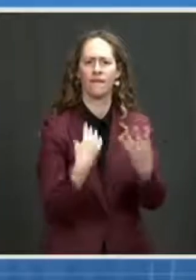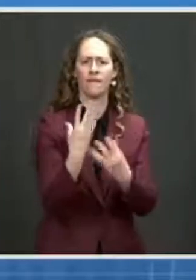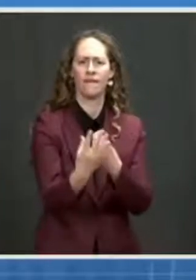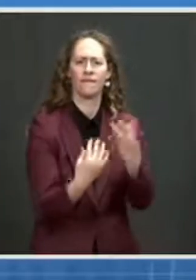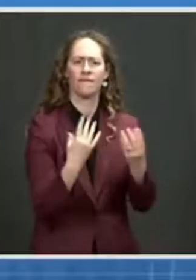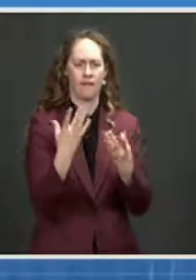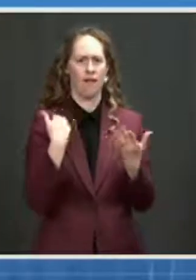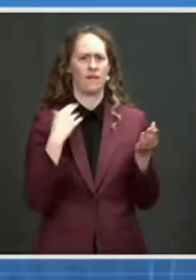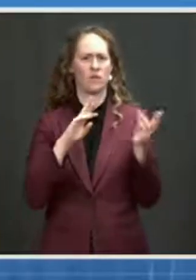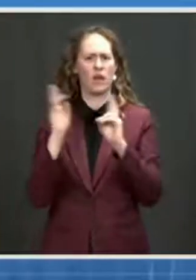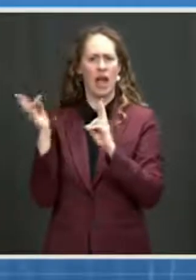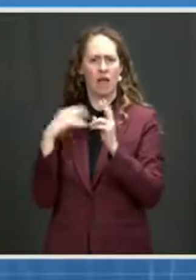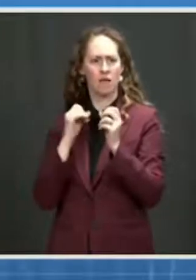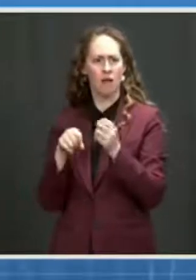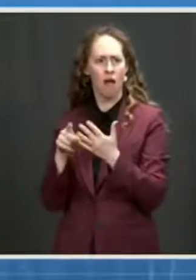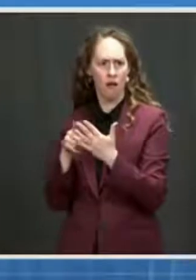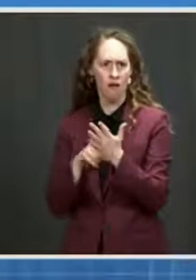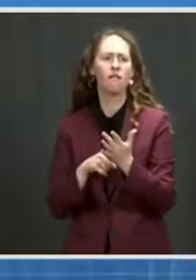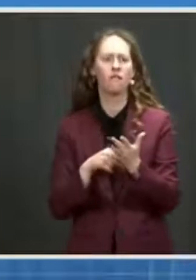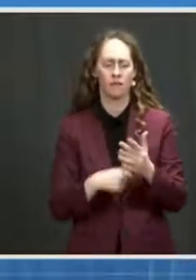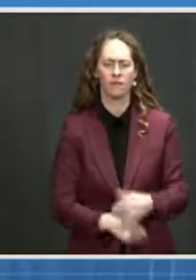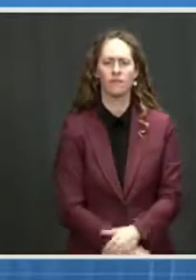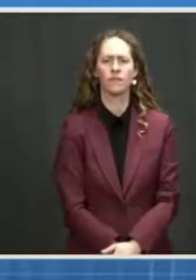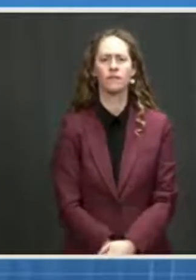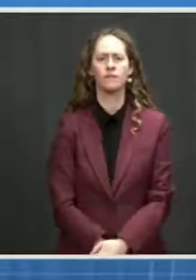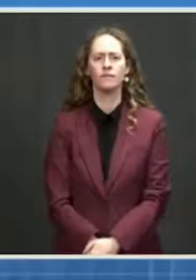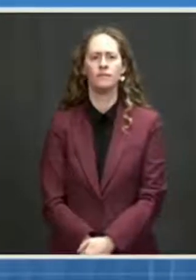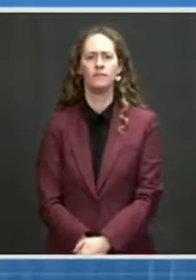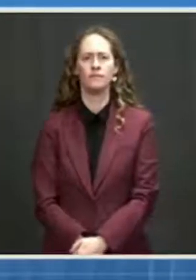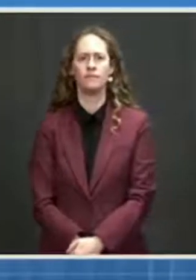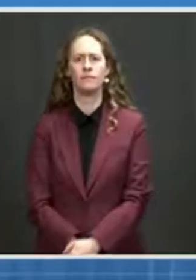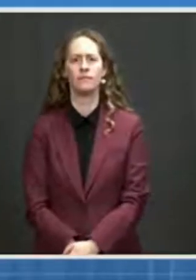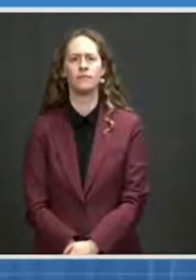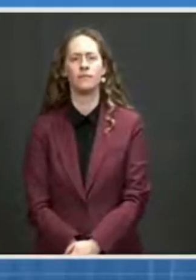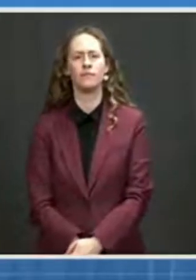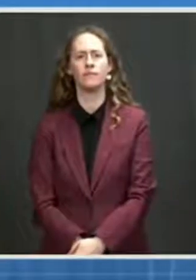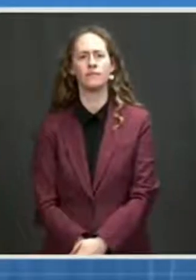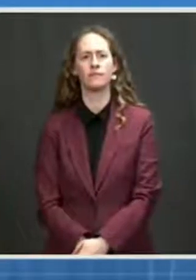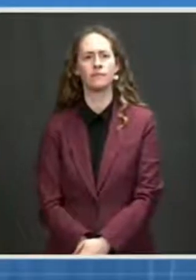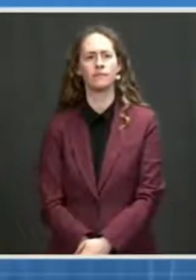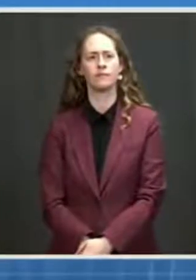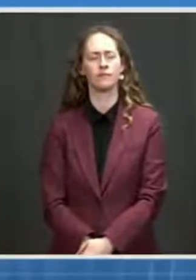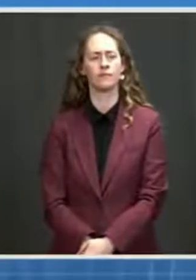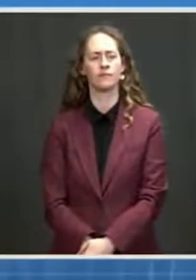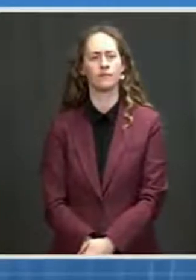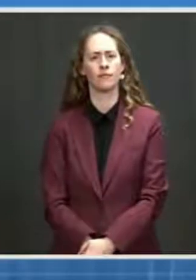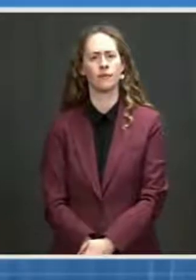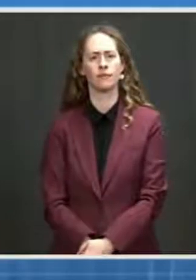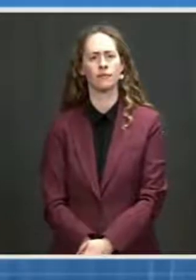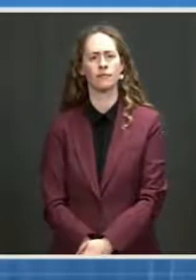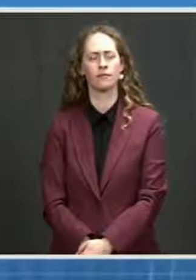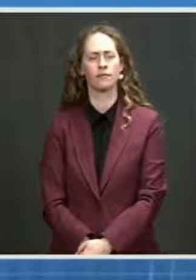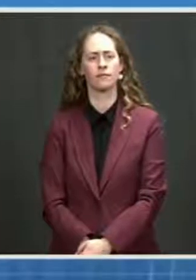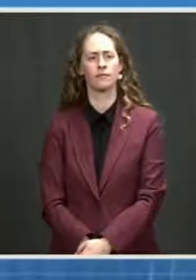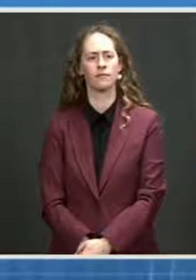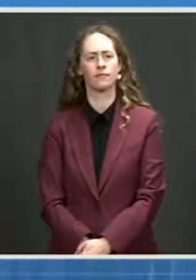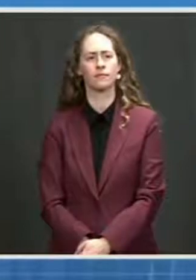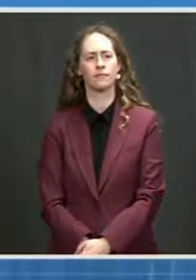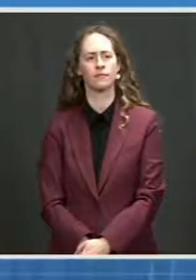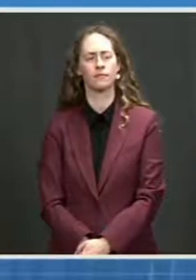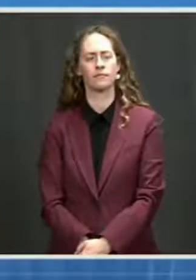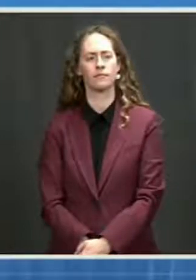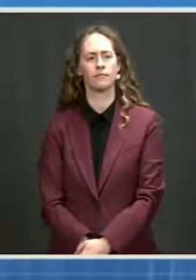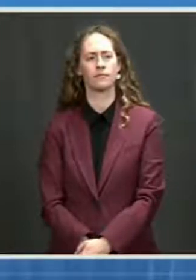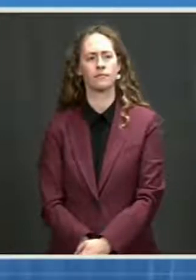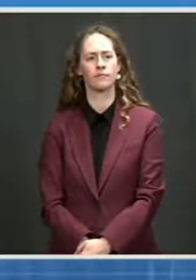organizations. With regard to on-site vaccination, just to mention, Andy, as you said yesterday, I had the privilege